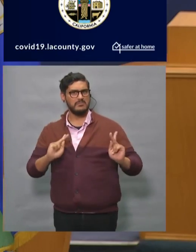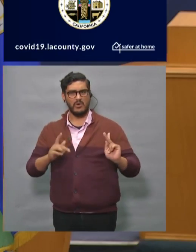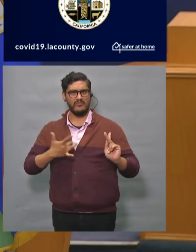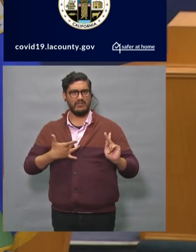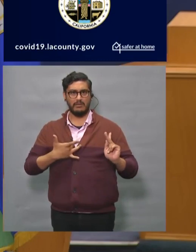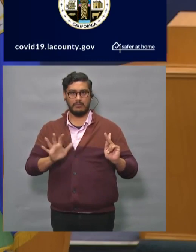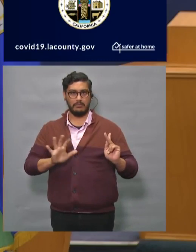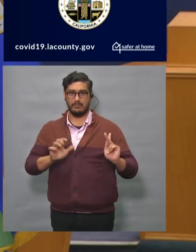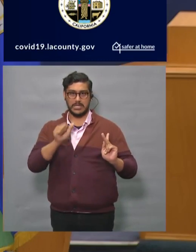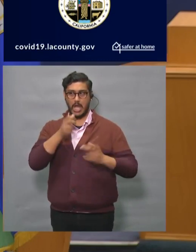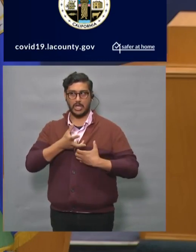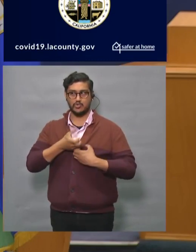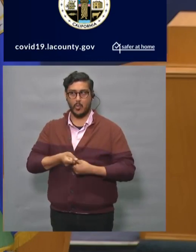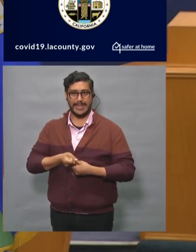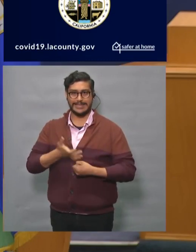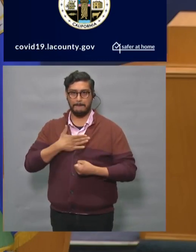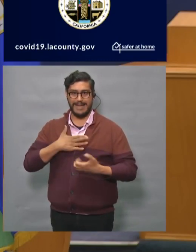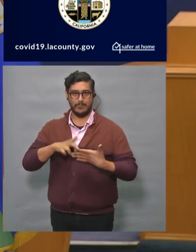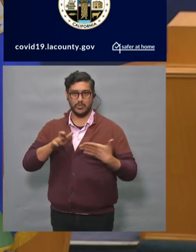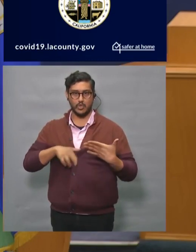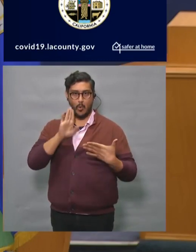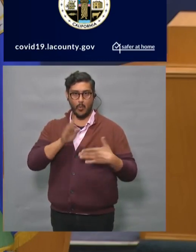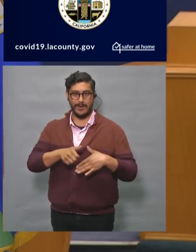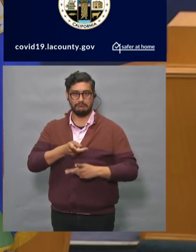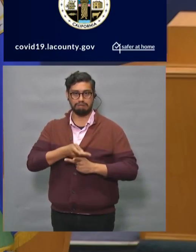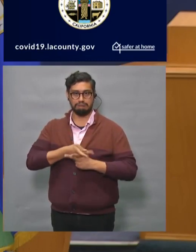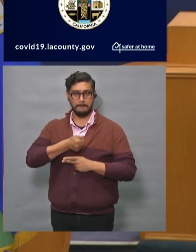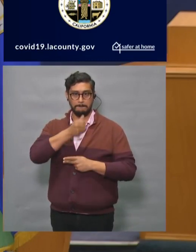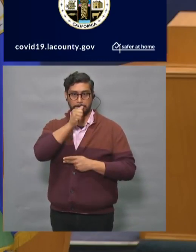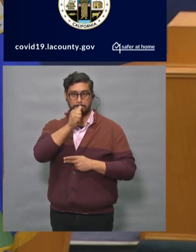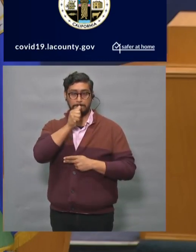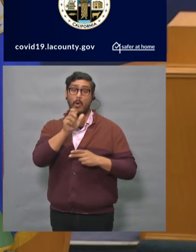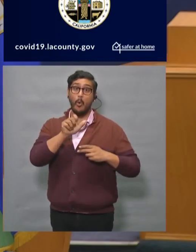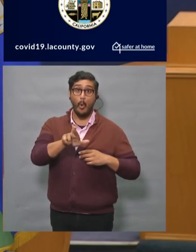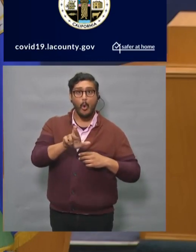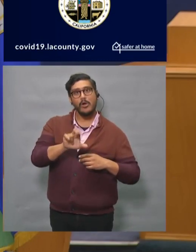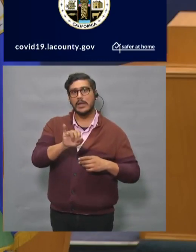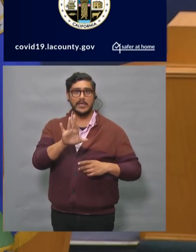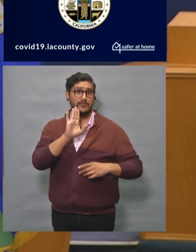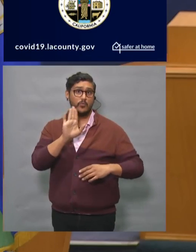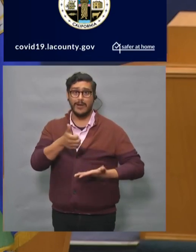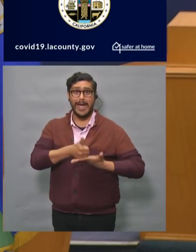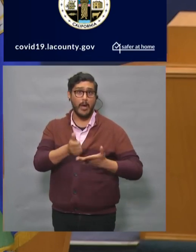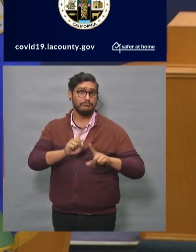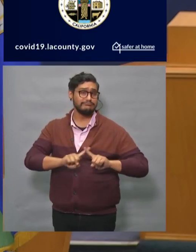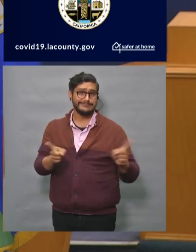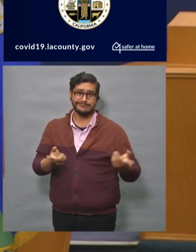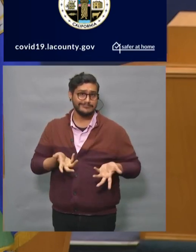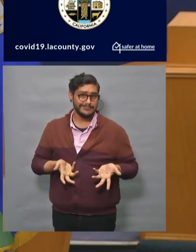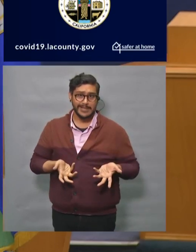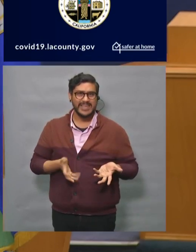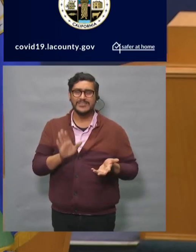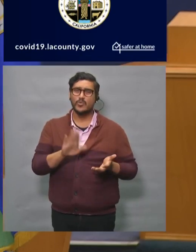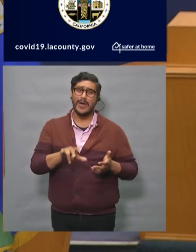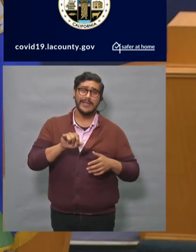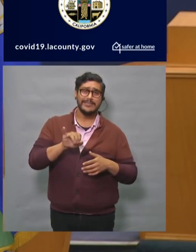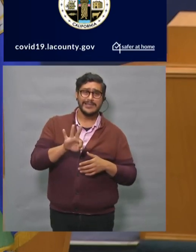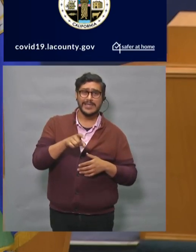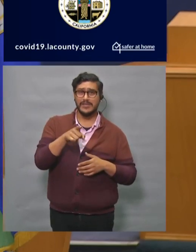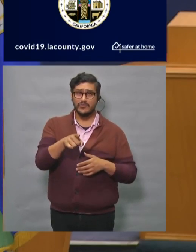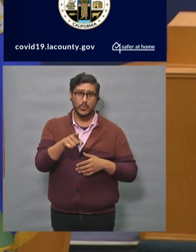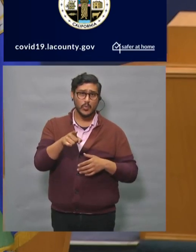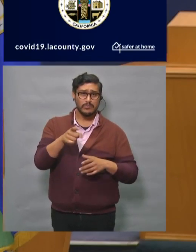to be kept confidential and or that it's going to make a difference. So I think for people experiencing homelessness and for